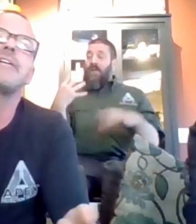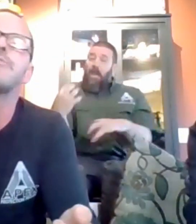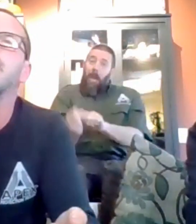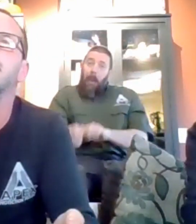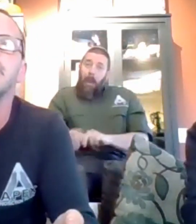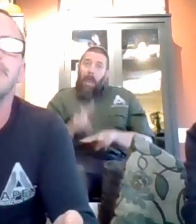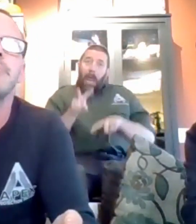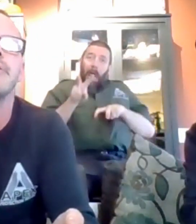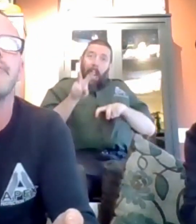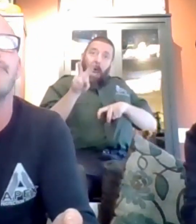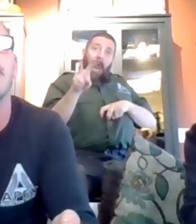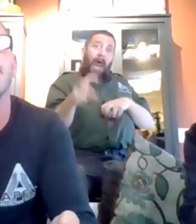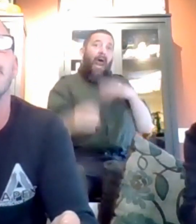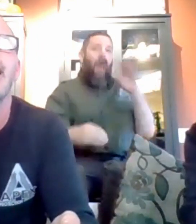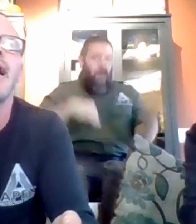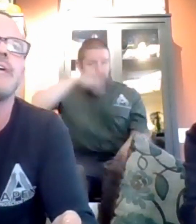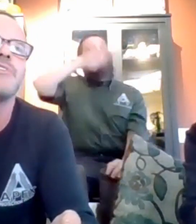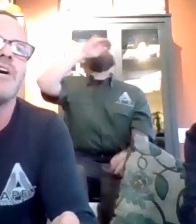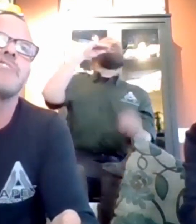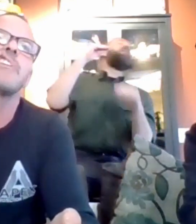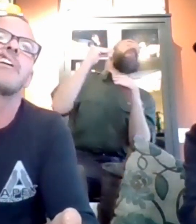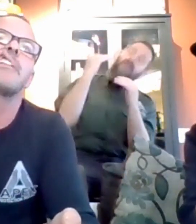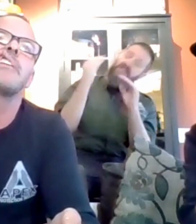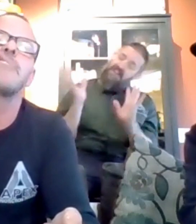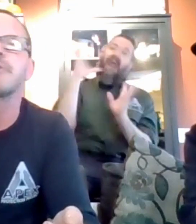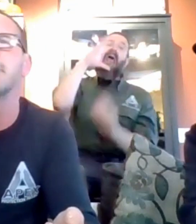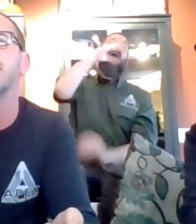Tigger. He was hitting so many